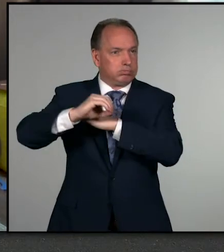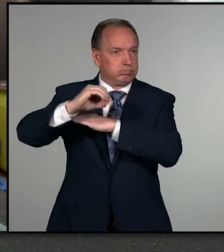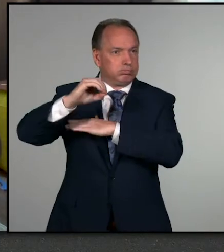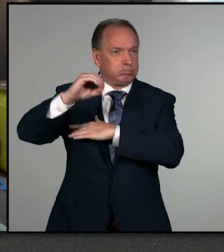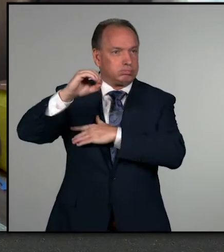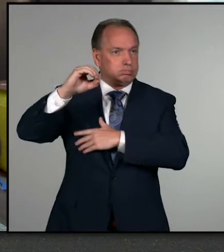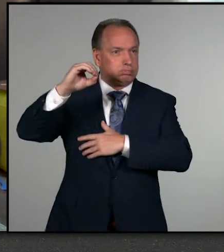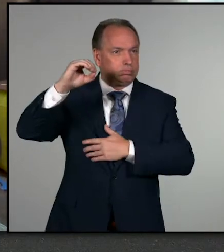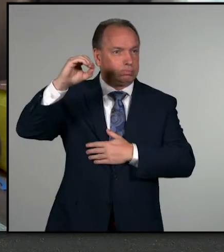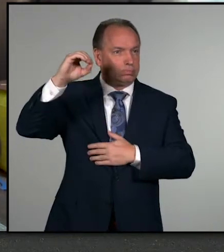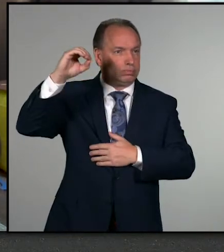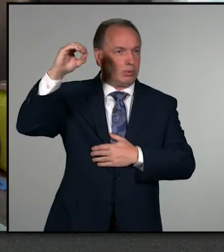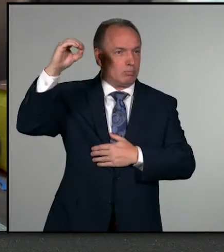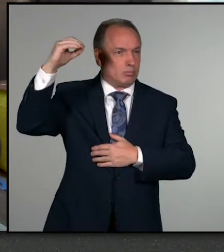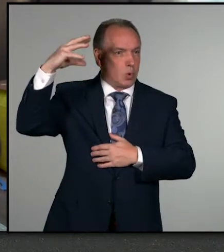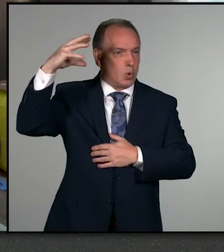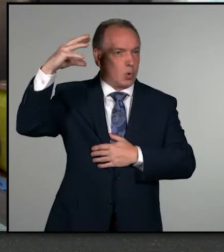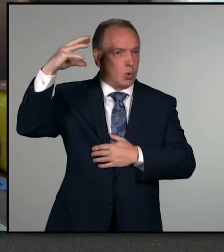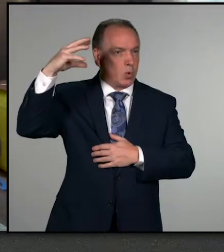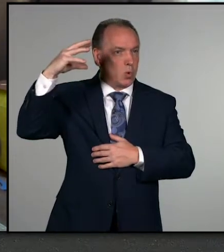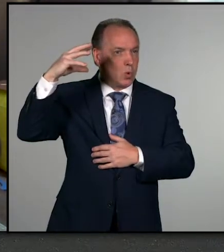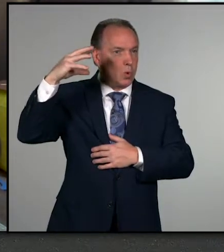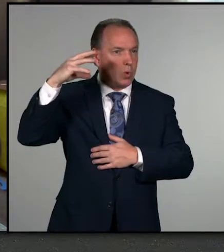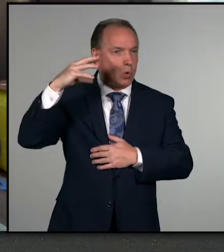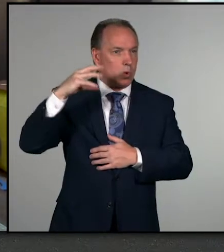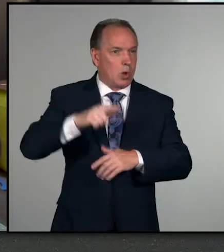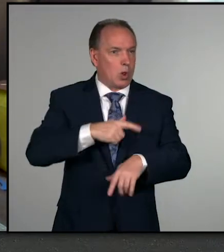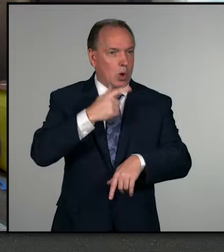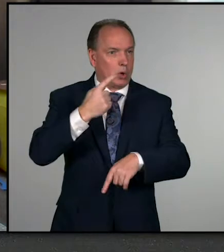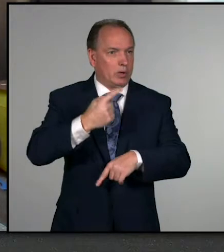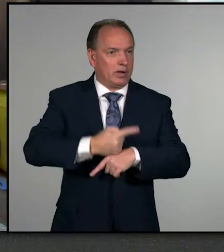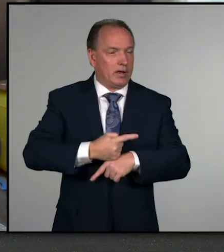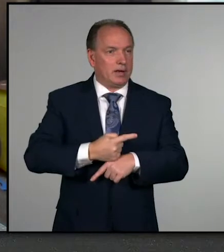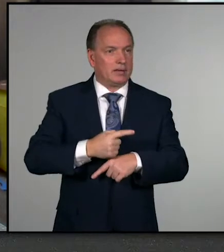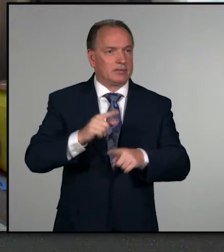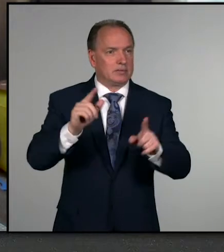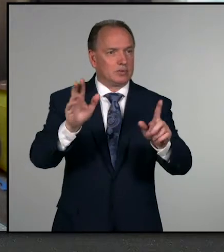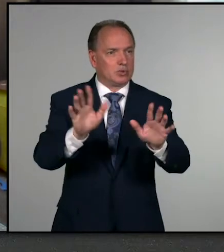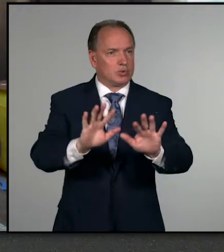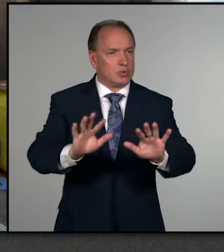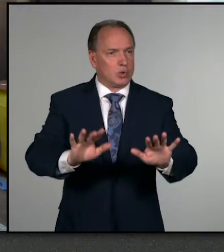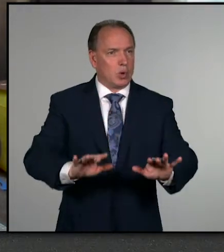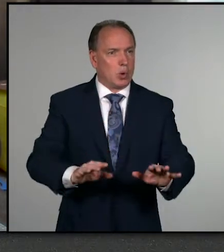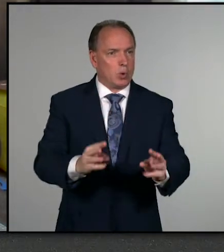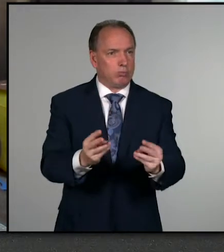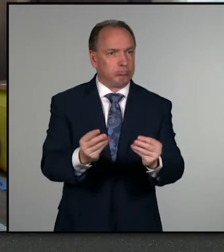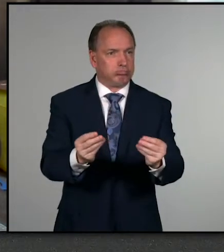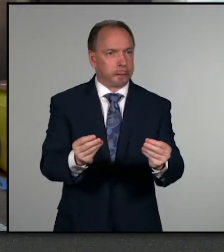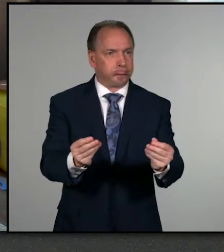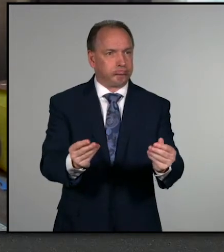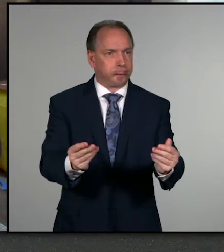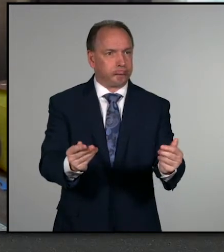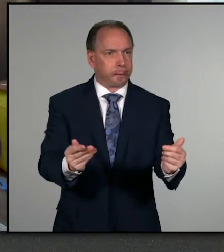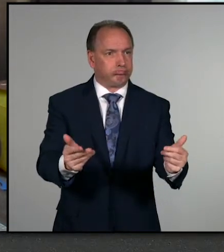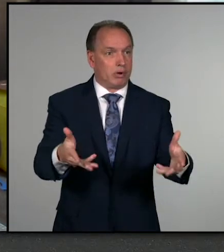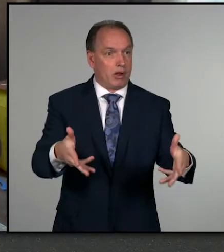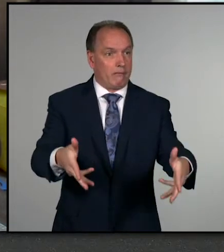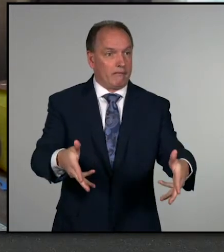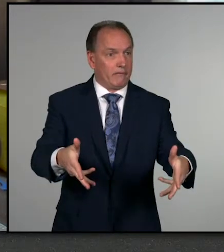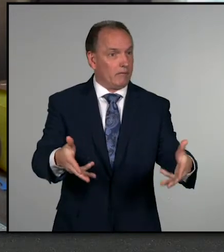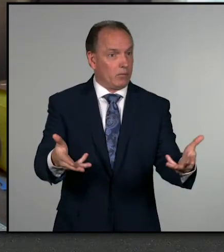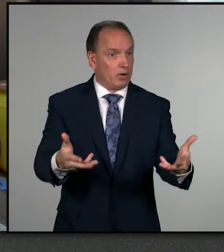have longer days. And I see a lot of the white snow is melting. And in place of it,